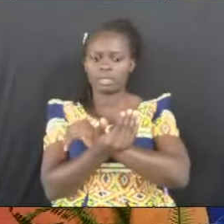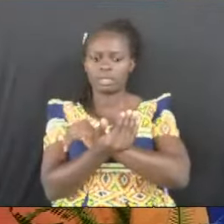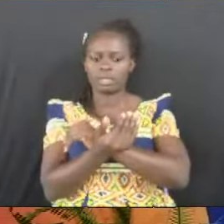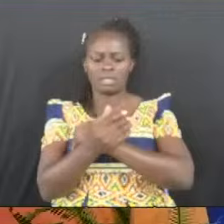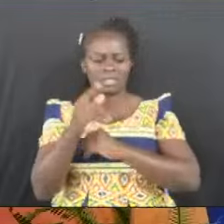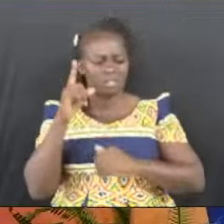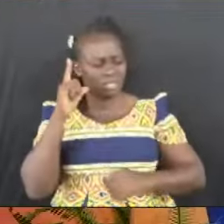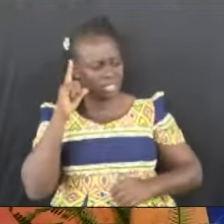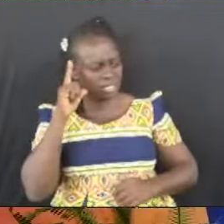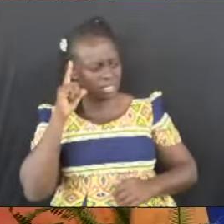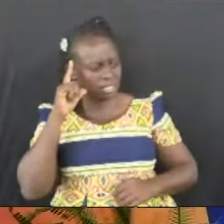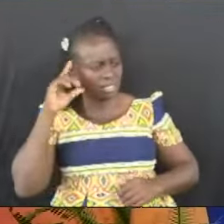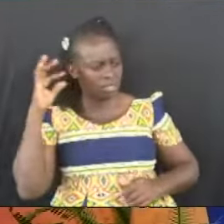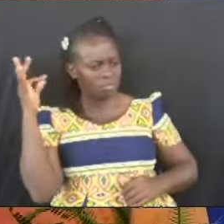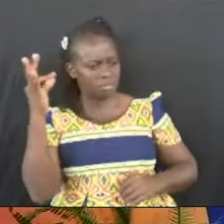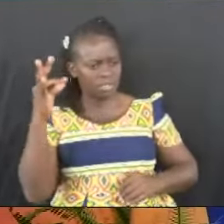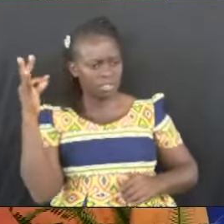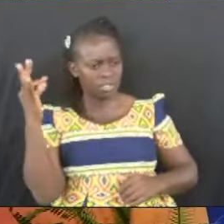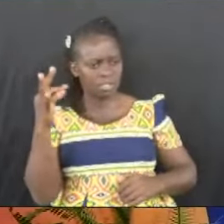listening to your servant,